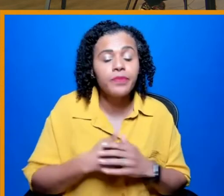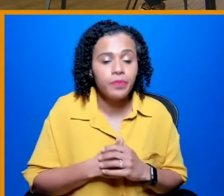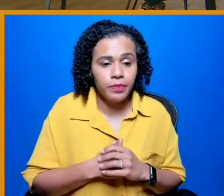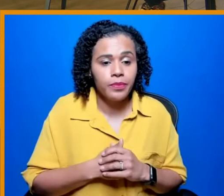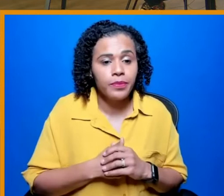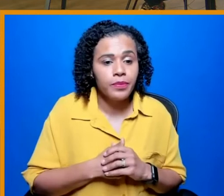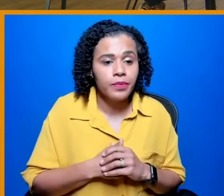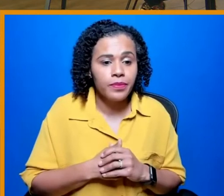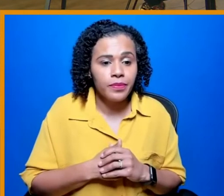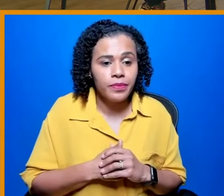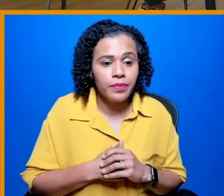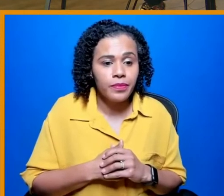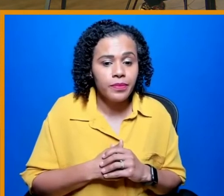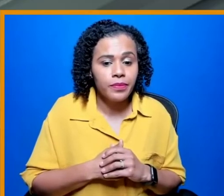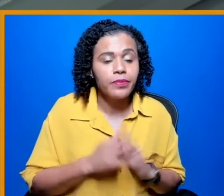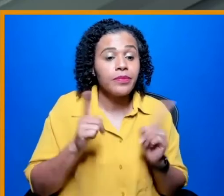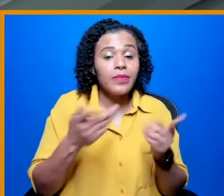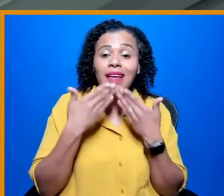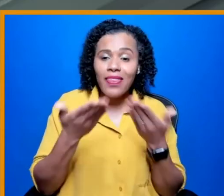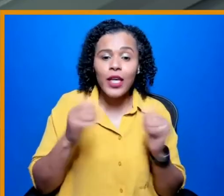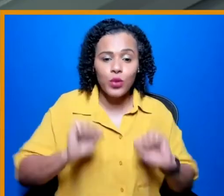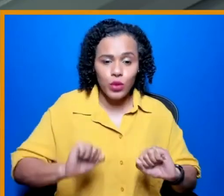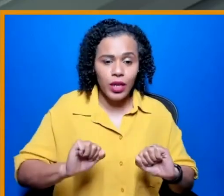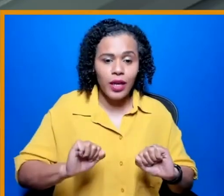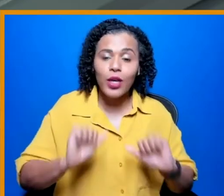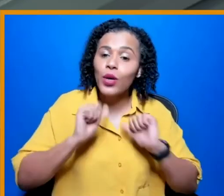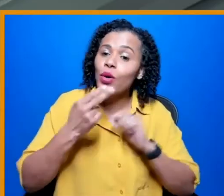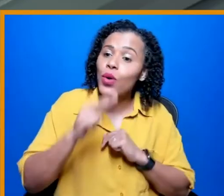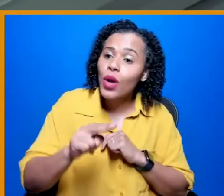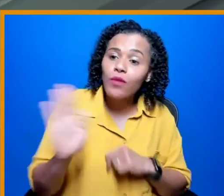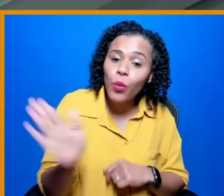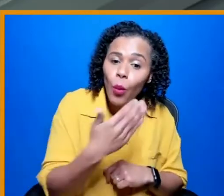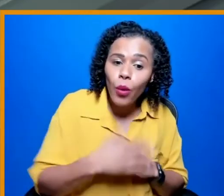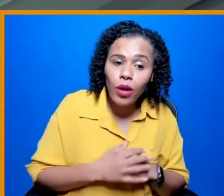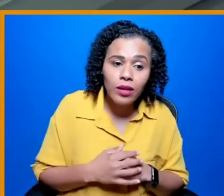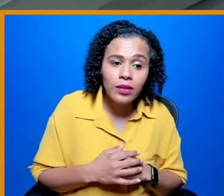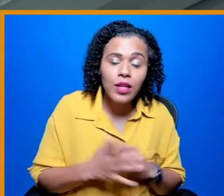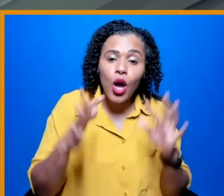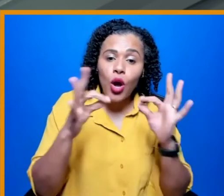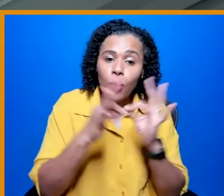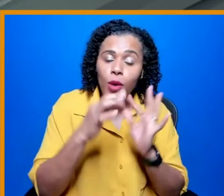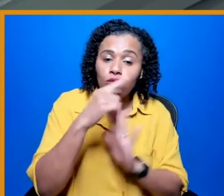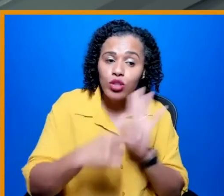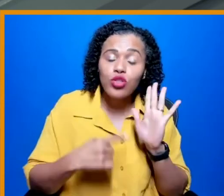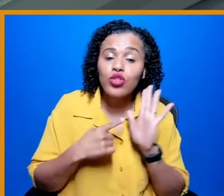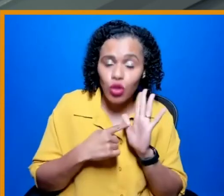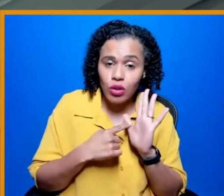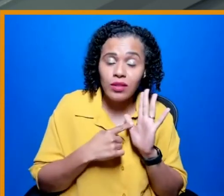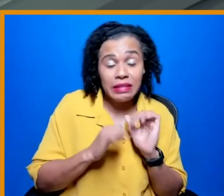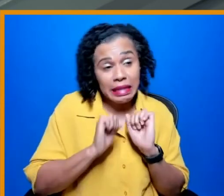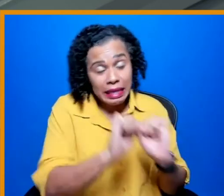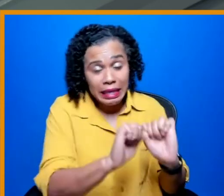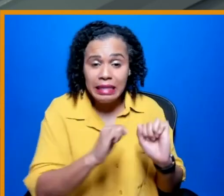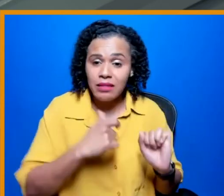Thank you, Chair. Good afternoon, everyone. Boris Johnson's premiership has been